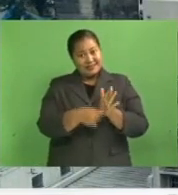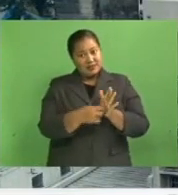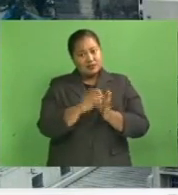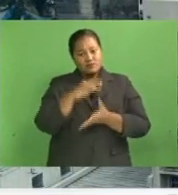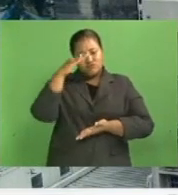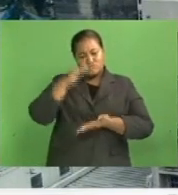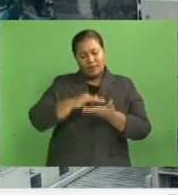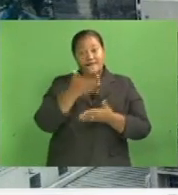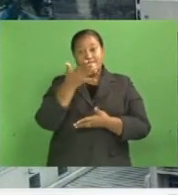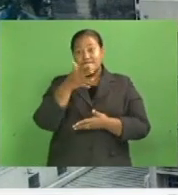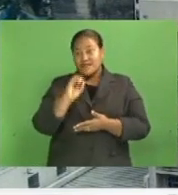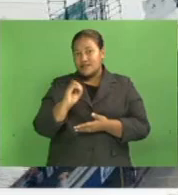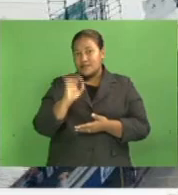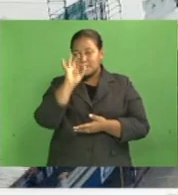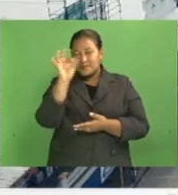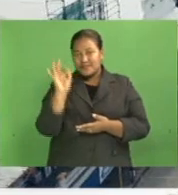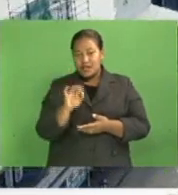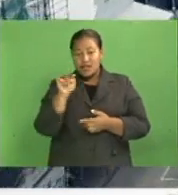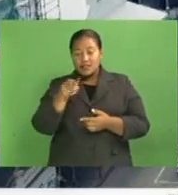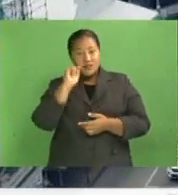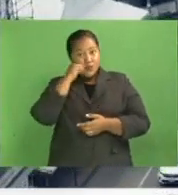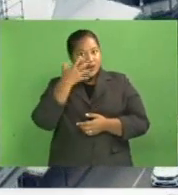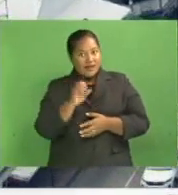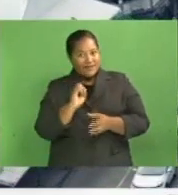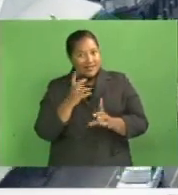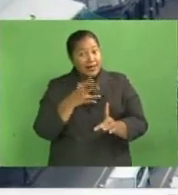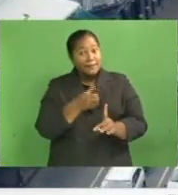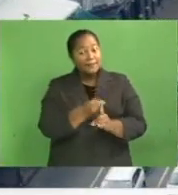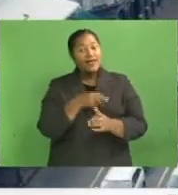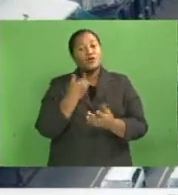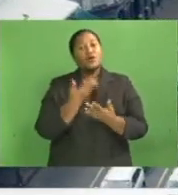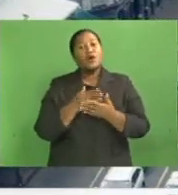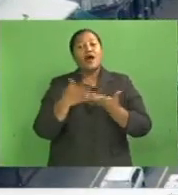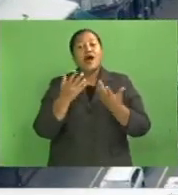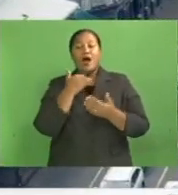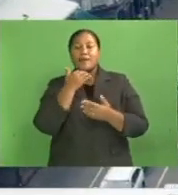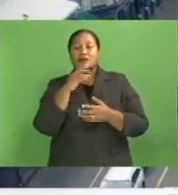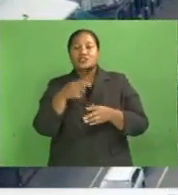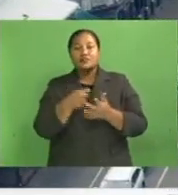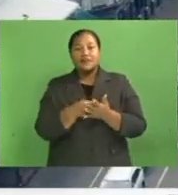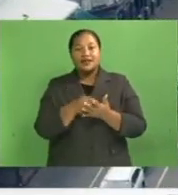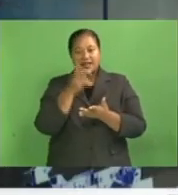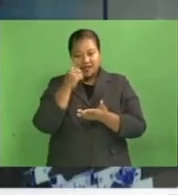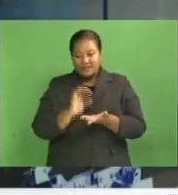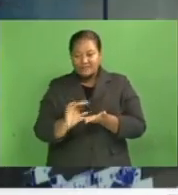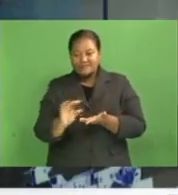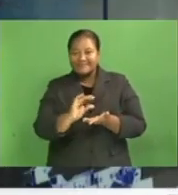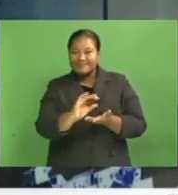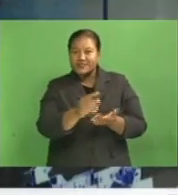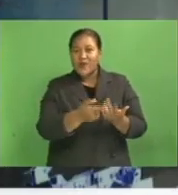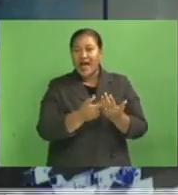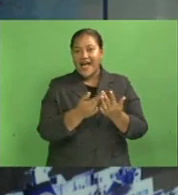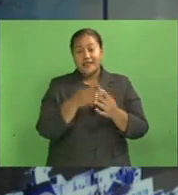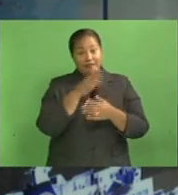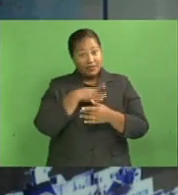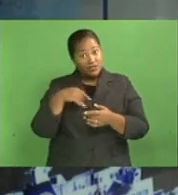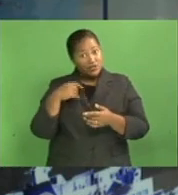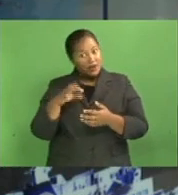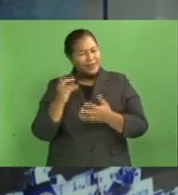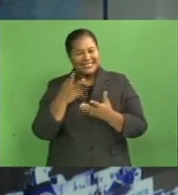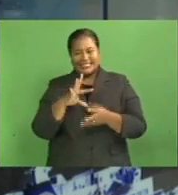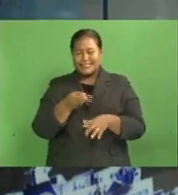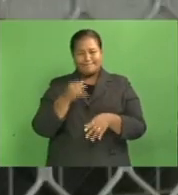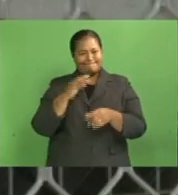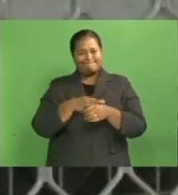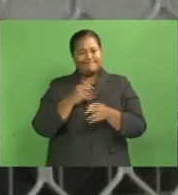up to 50%, and this will have an impact on how much money can be channeled to other ministries. Some tough decisions will have to